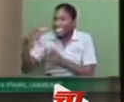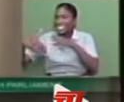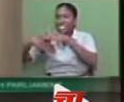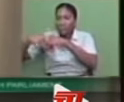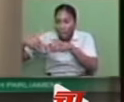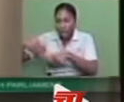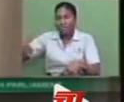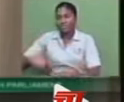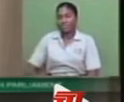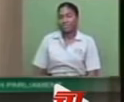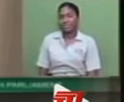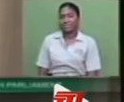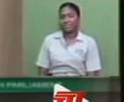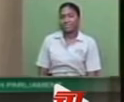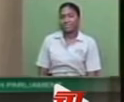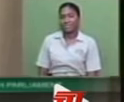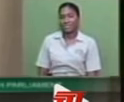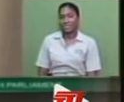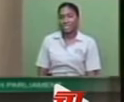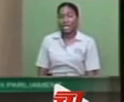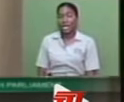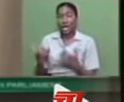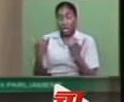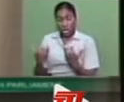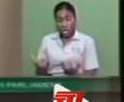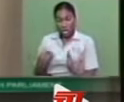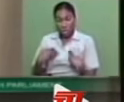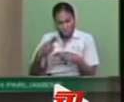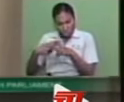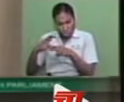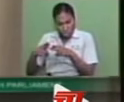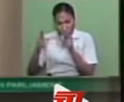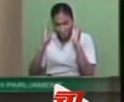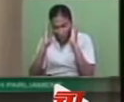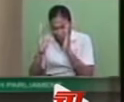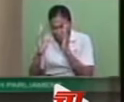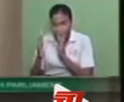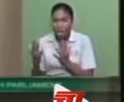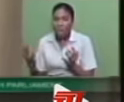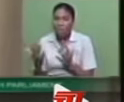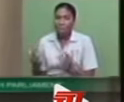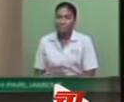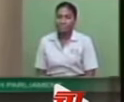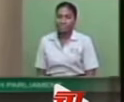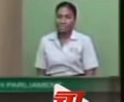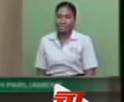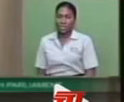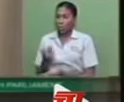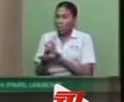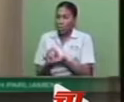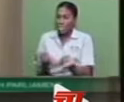And whilst we do that, I just want to spend a moment on what has been happening with local government.